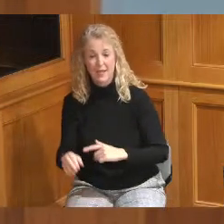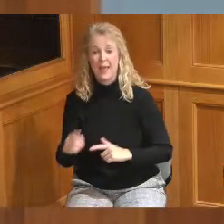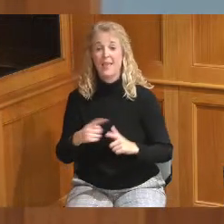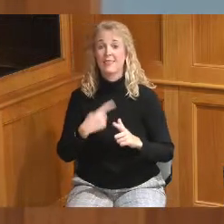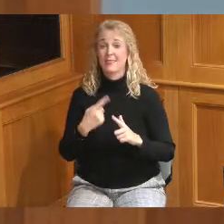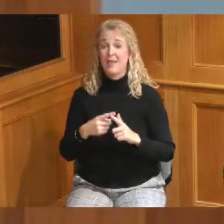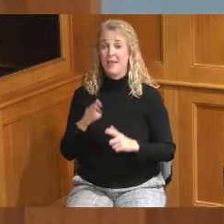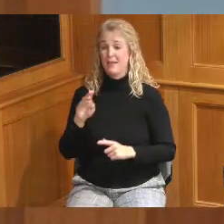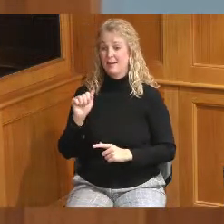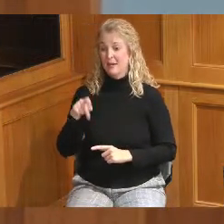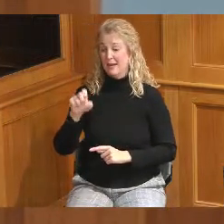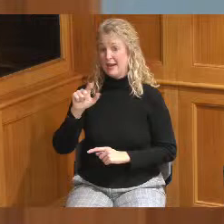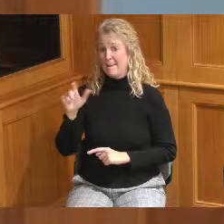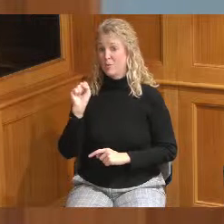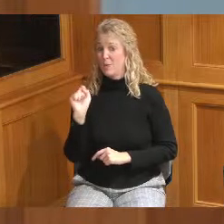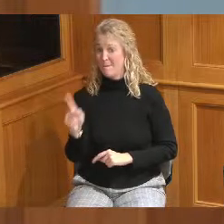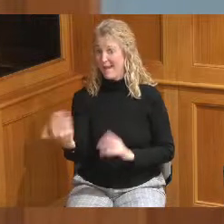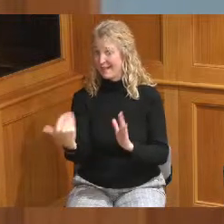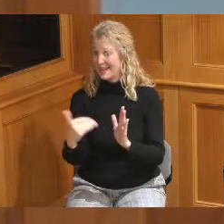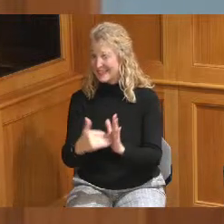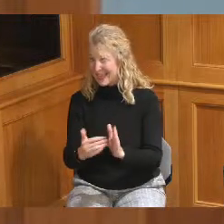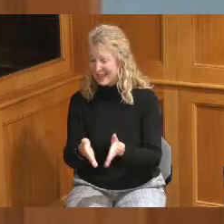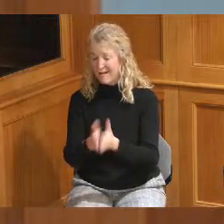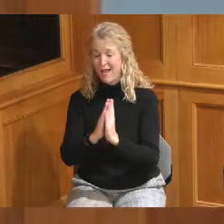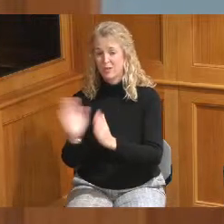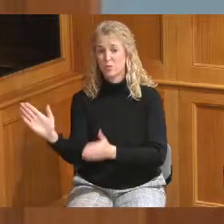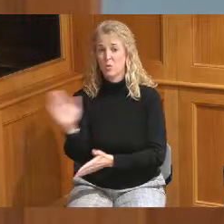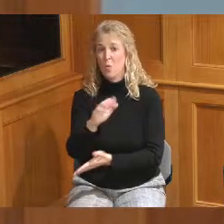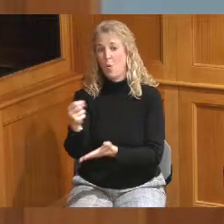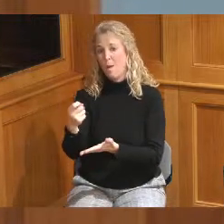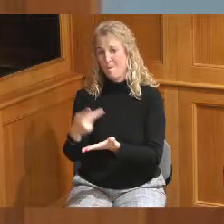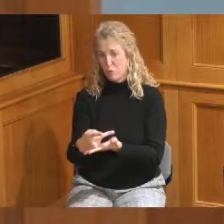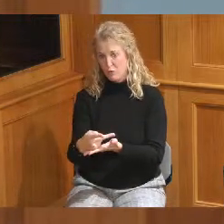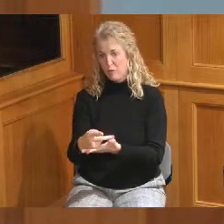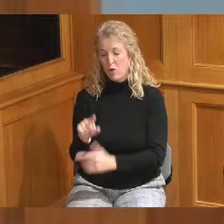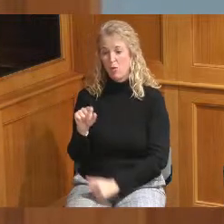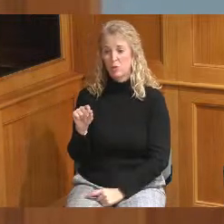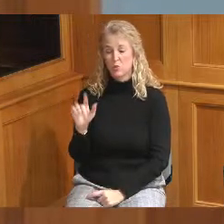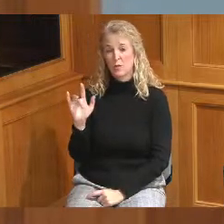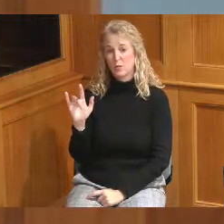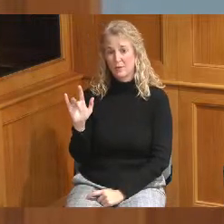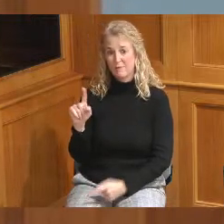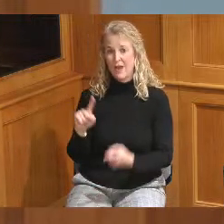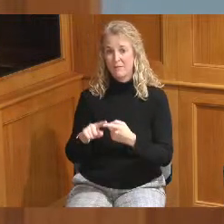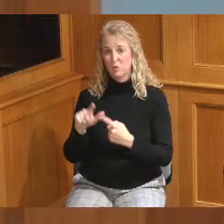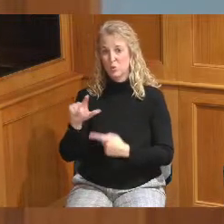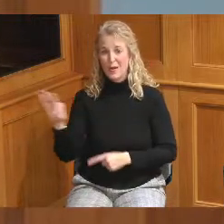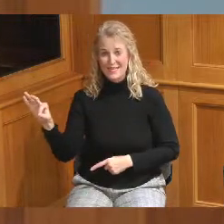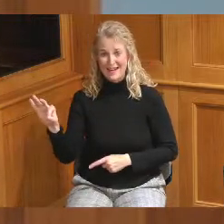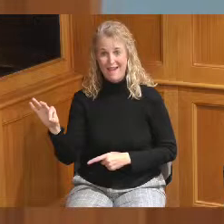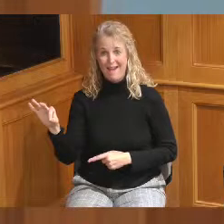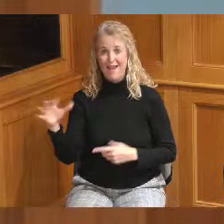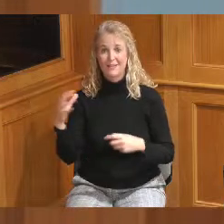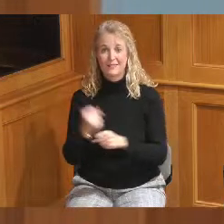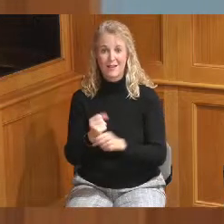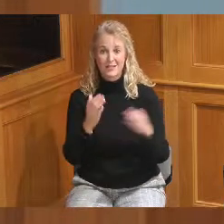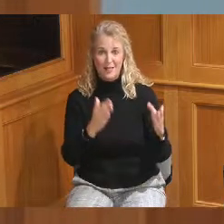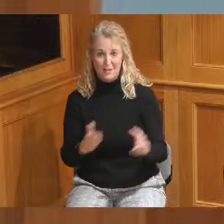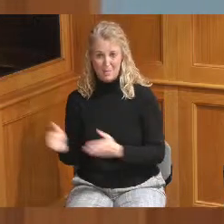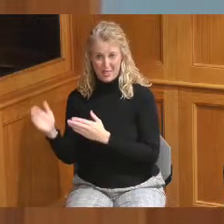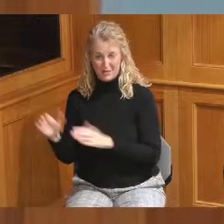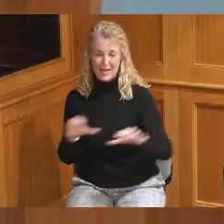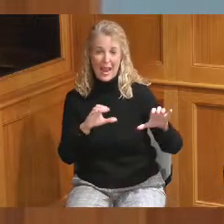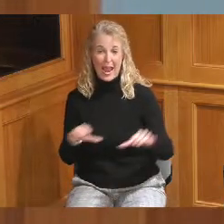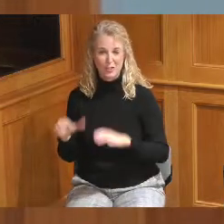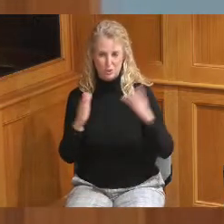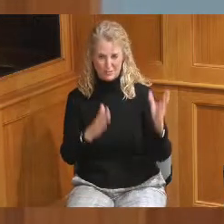in April to request approval of the 2025-29 con plan, 25 action